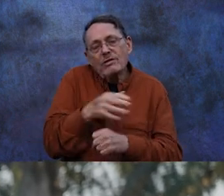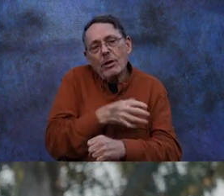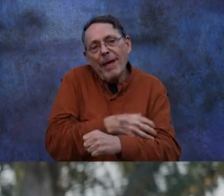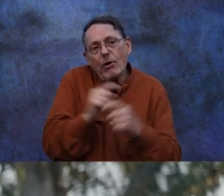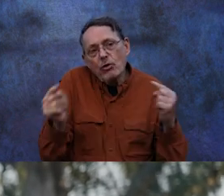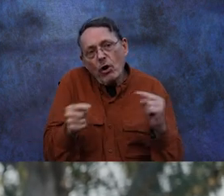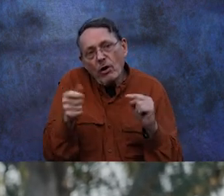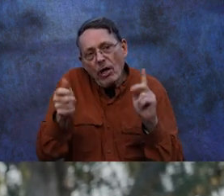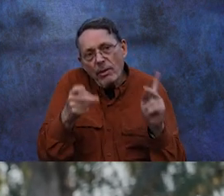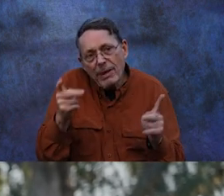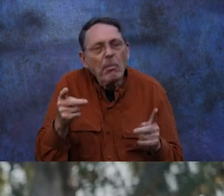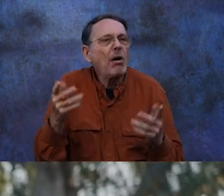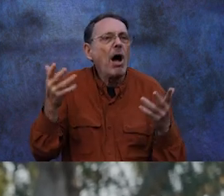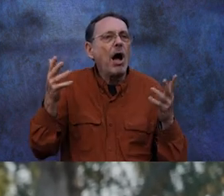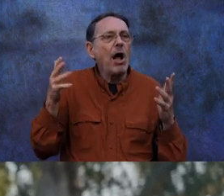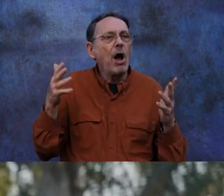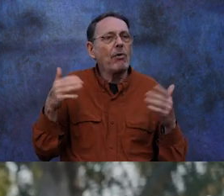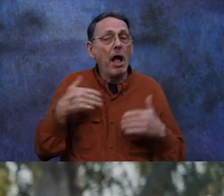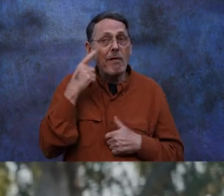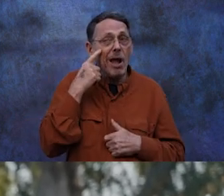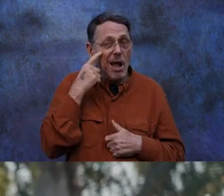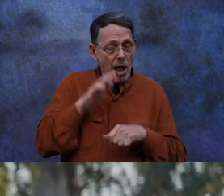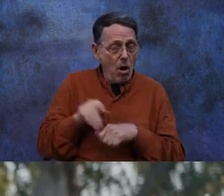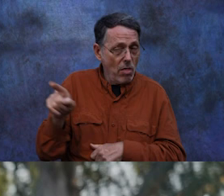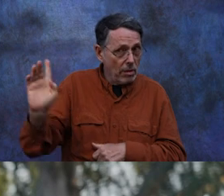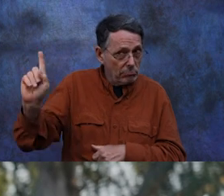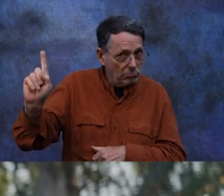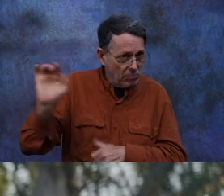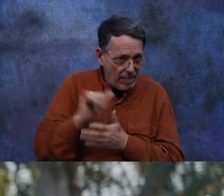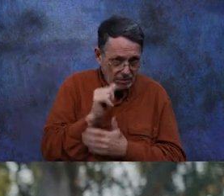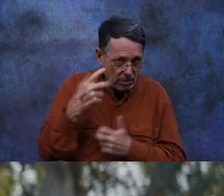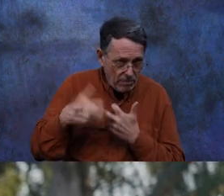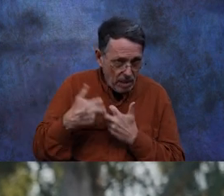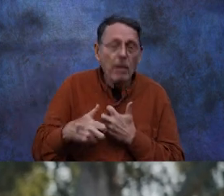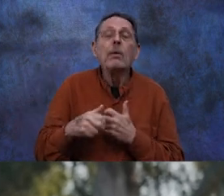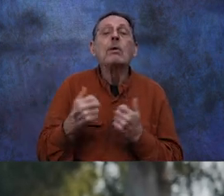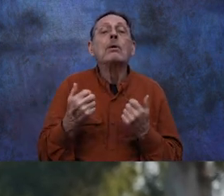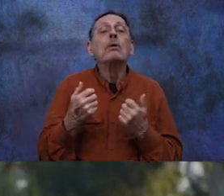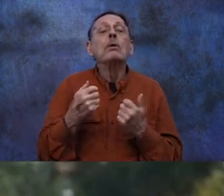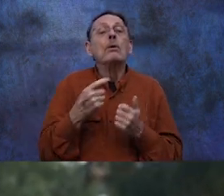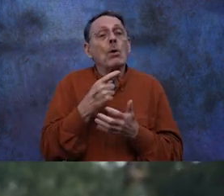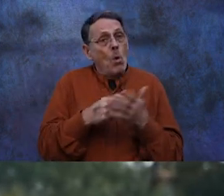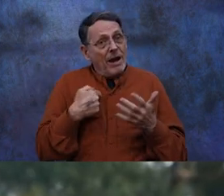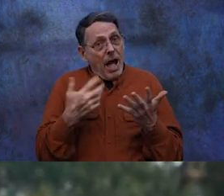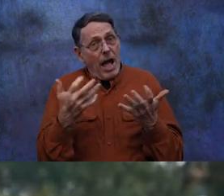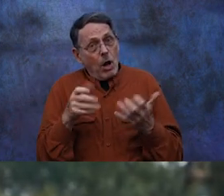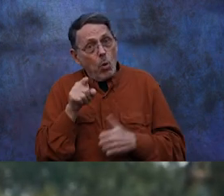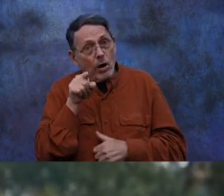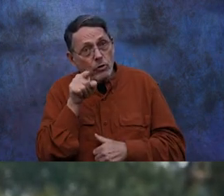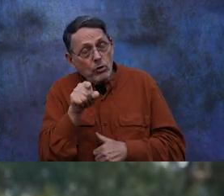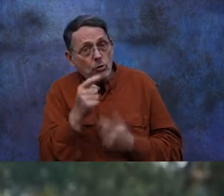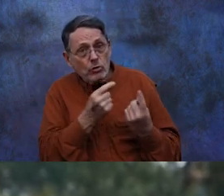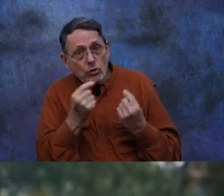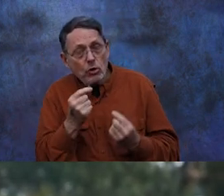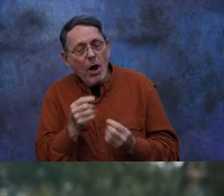hurt others, and I already have my eye on them. That's not the problem. What I want you to do, what I ask you to do, is